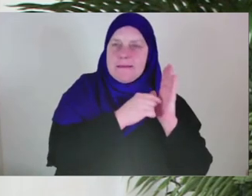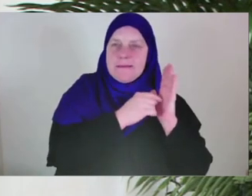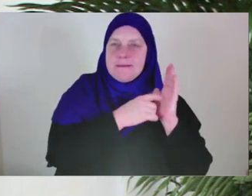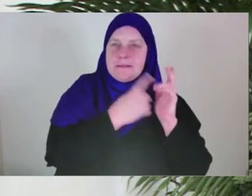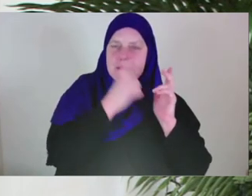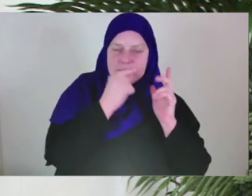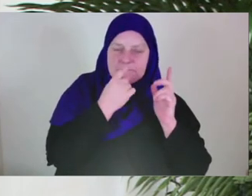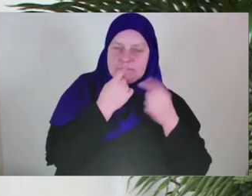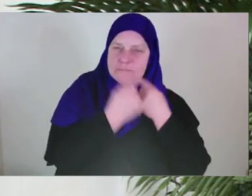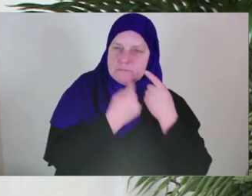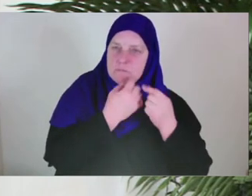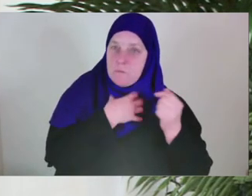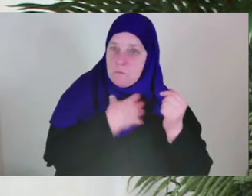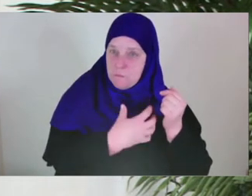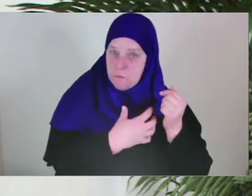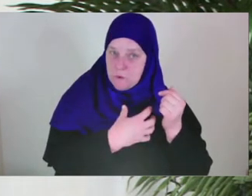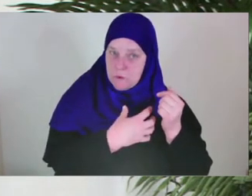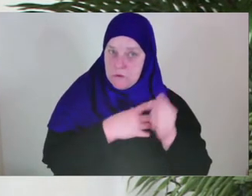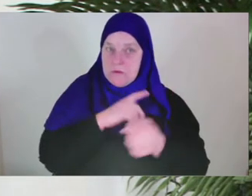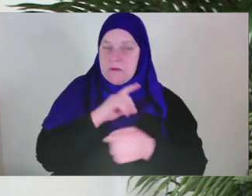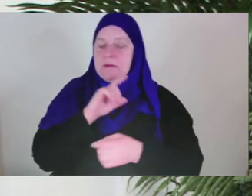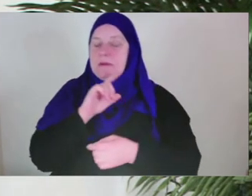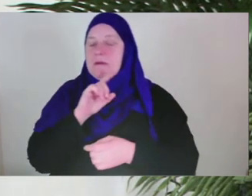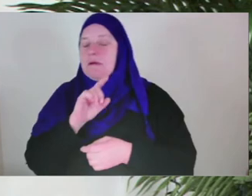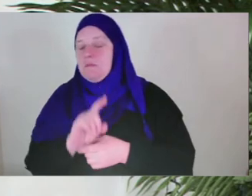give you the best translation I possibly can